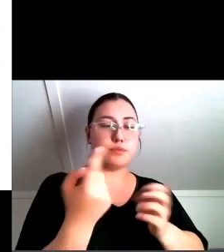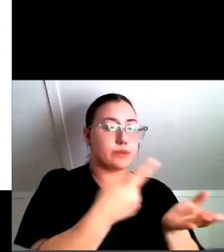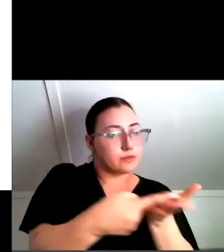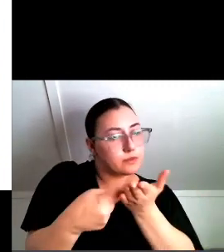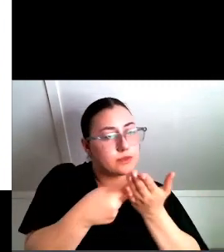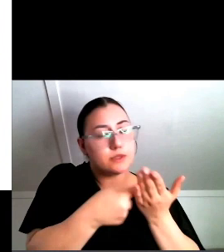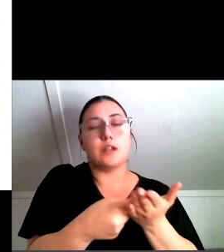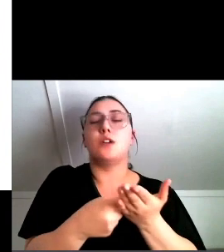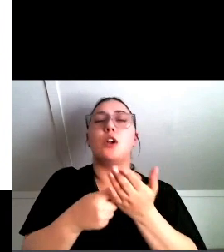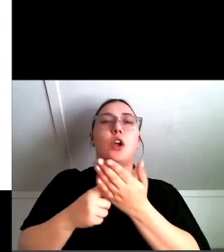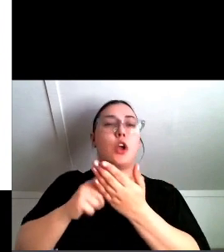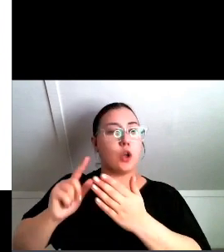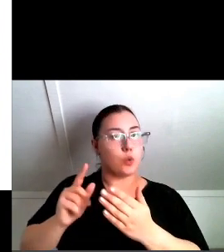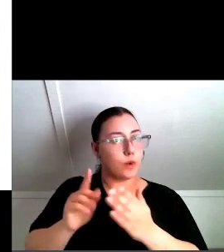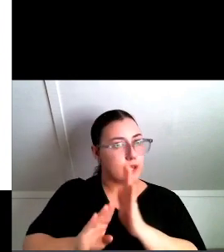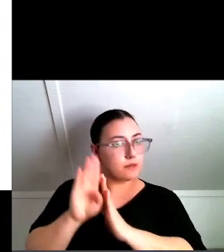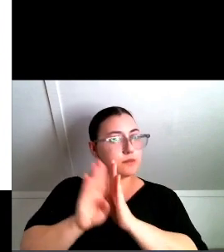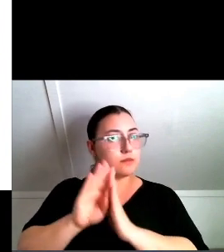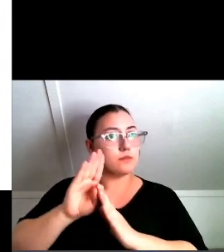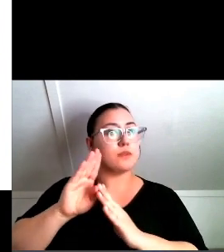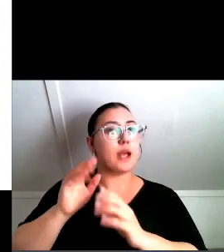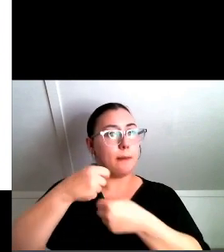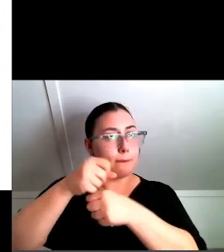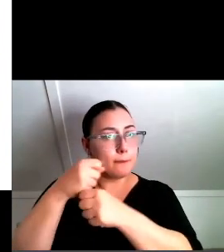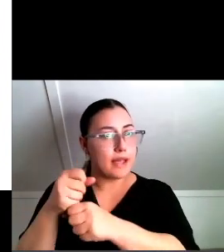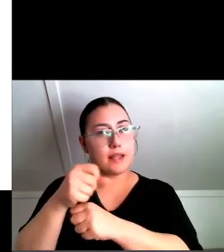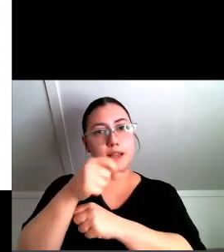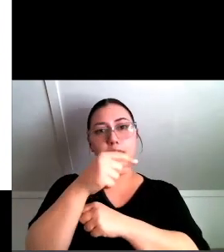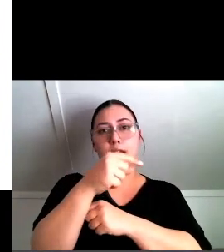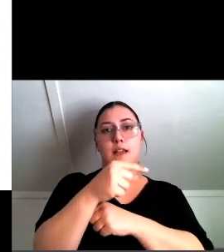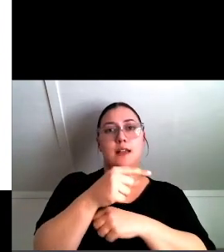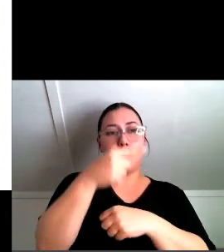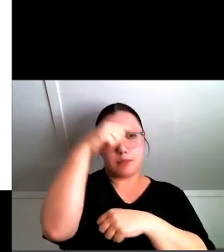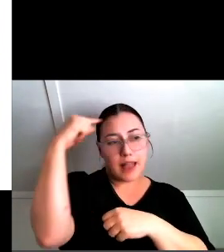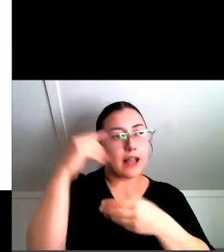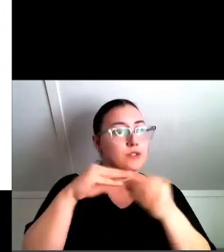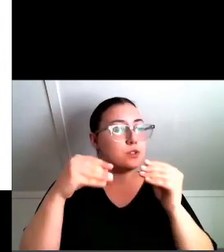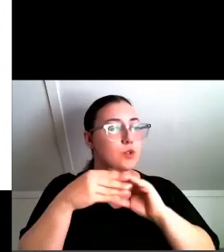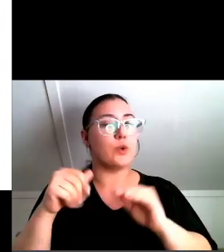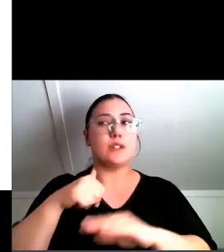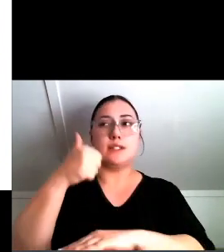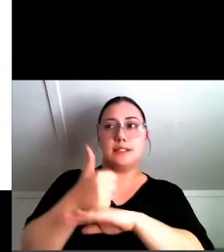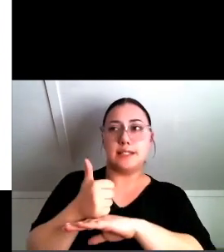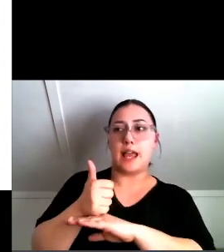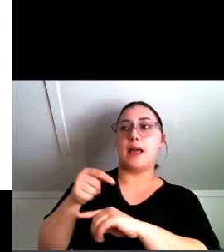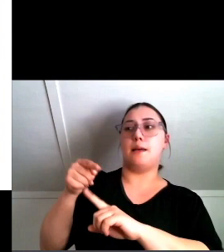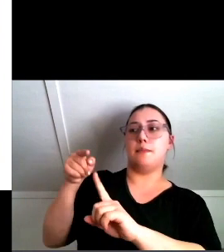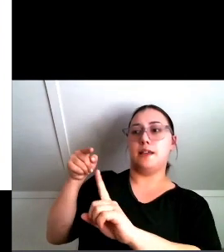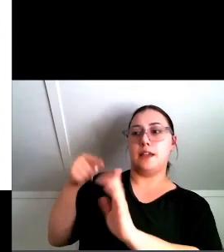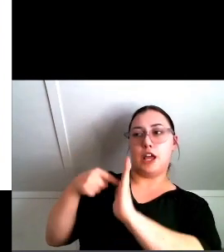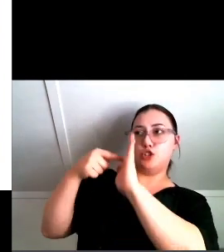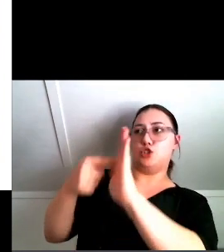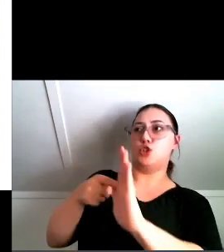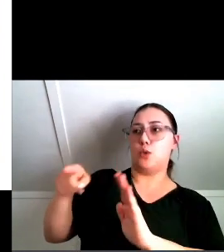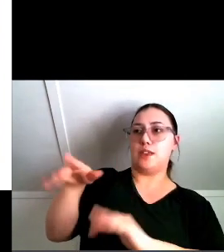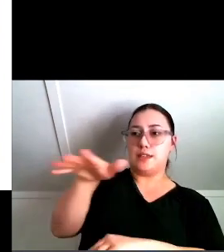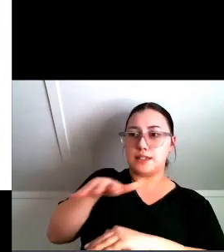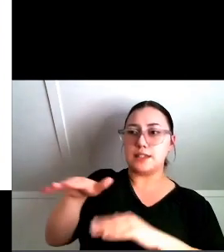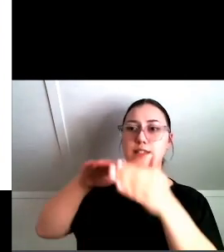to codify these stories, experiences, and communities that existed that were often overlooked and erased